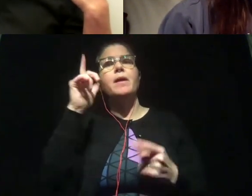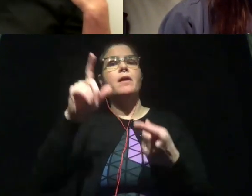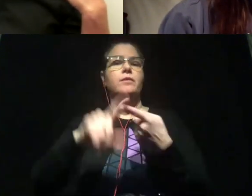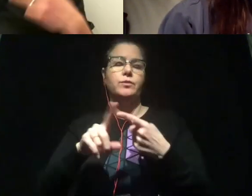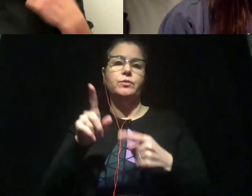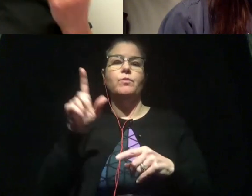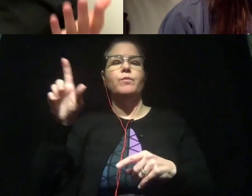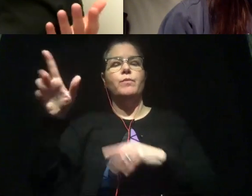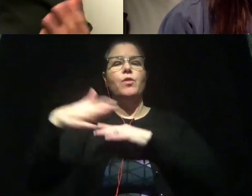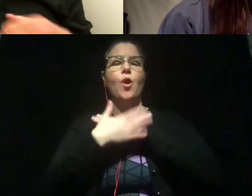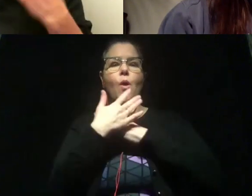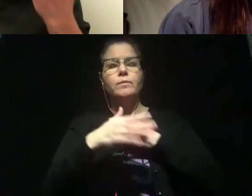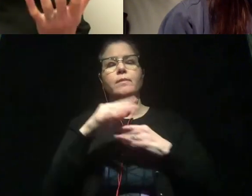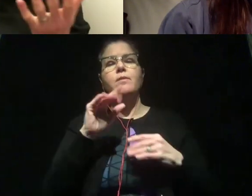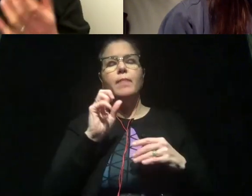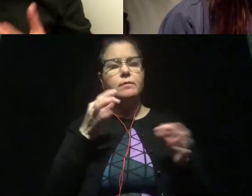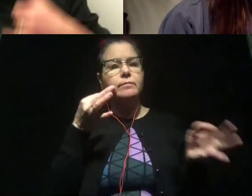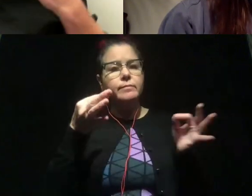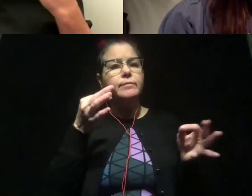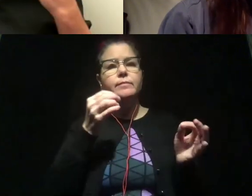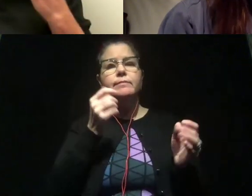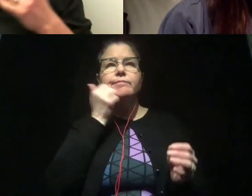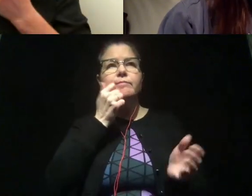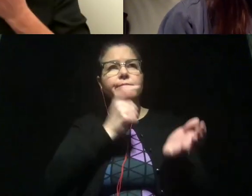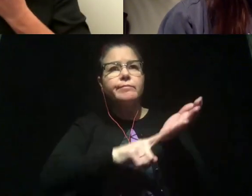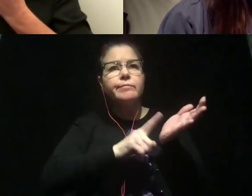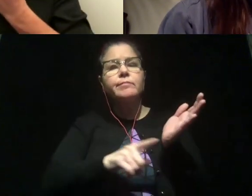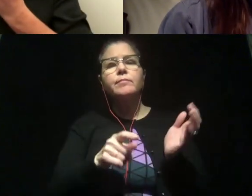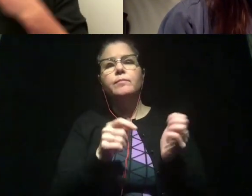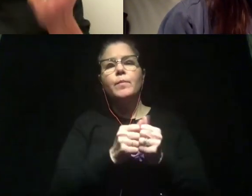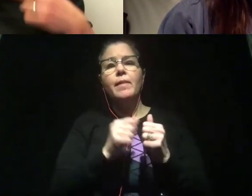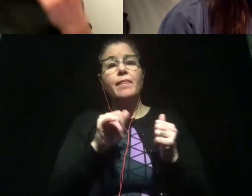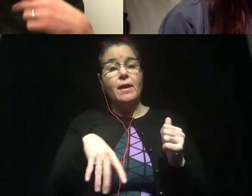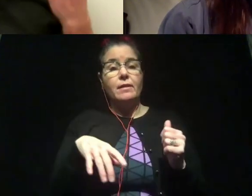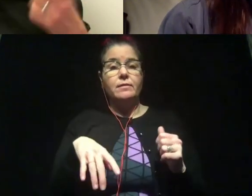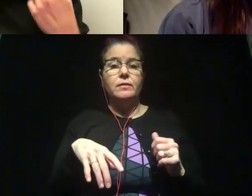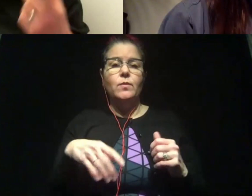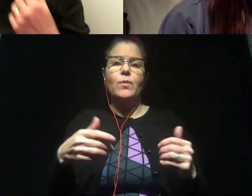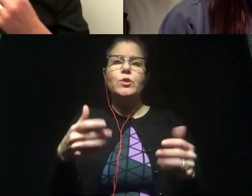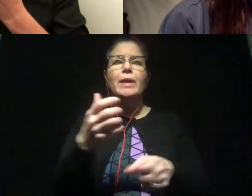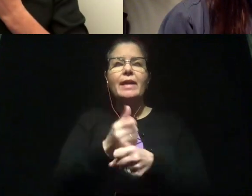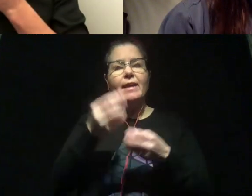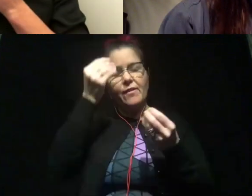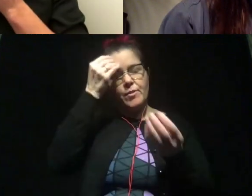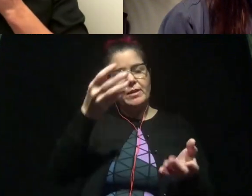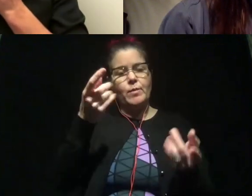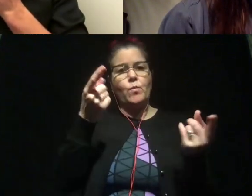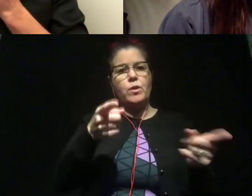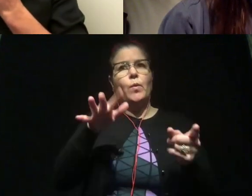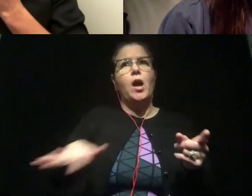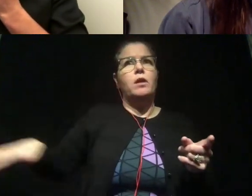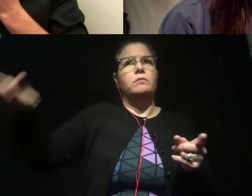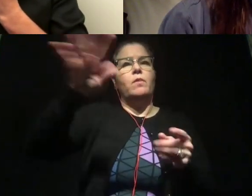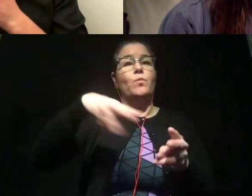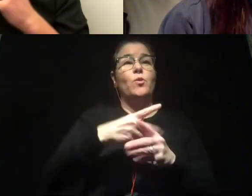the coast and let them know how we're doing, and we'll have daily check-ins by satellite phone. And so we do get information about what's going on in the outside world, but